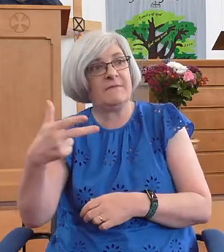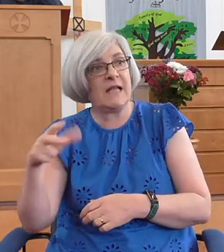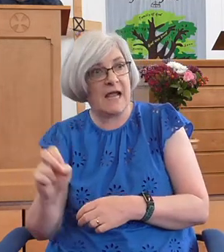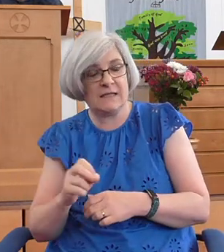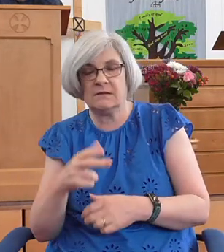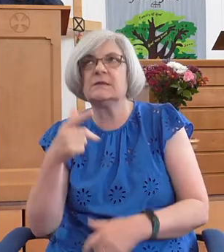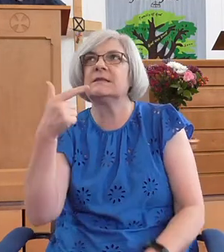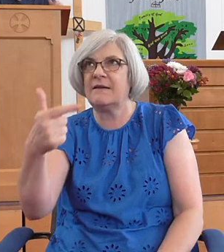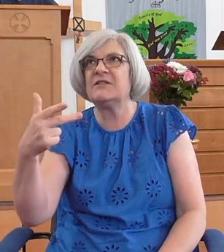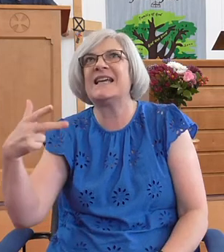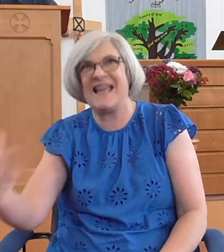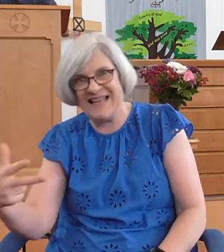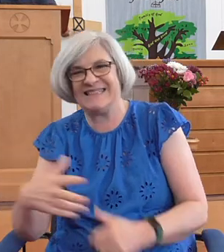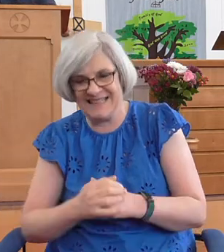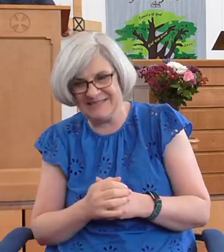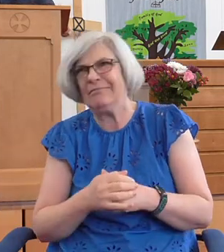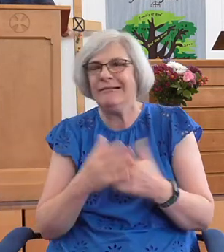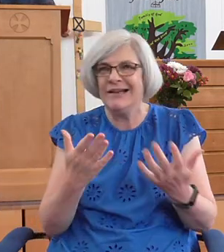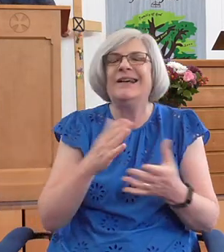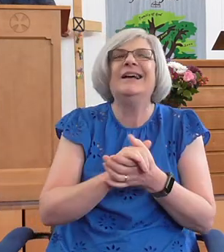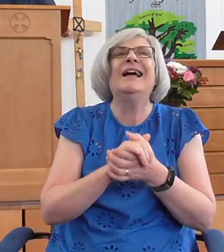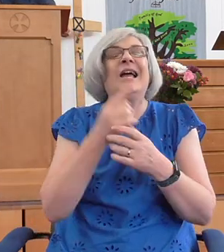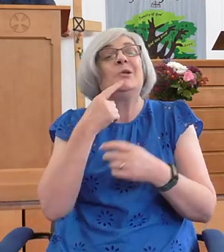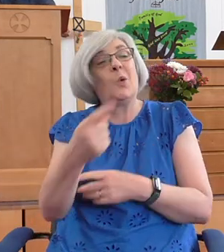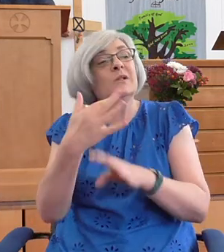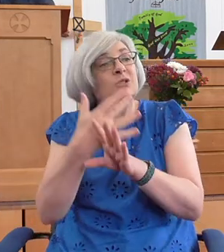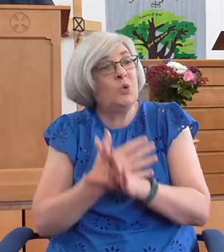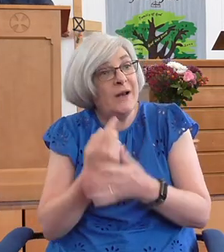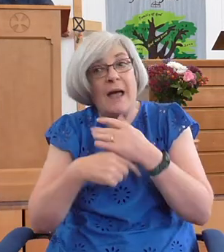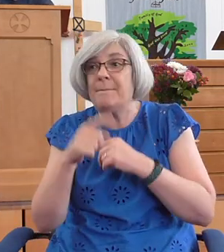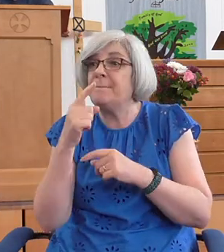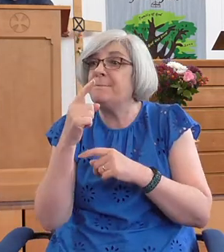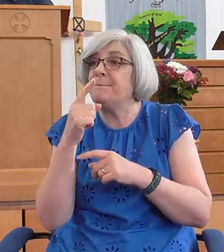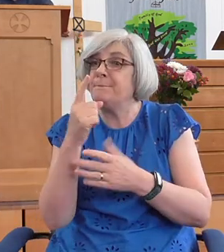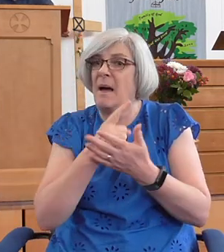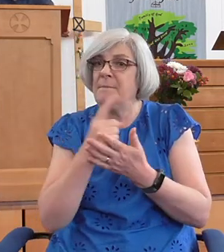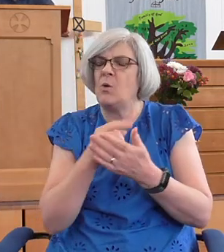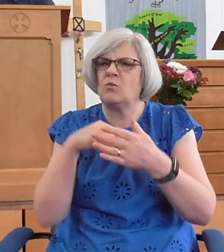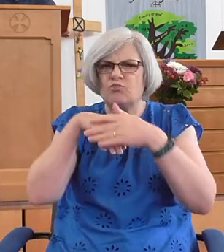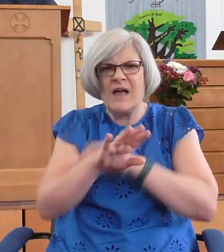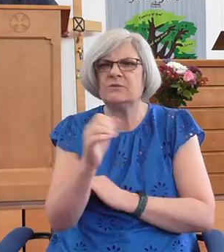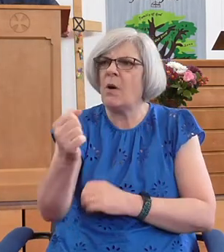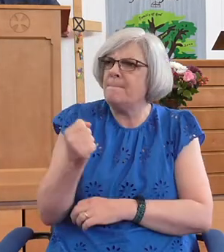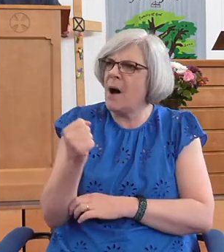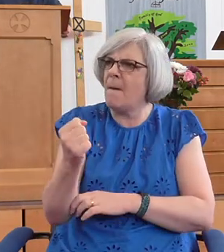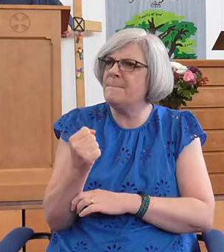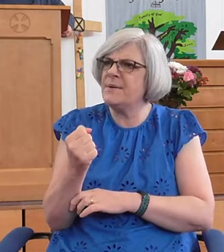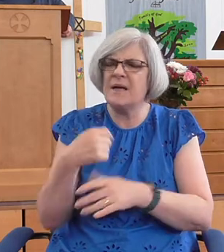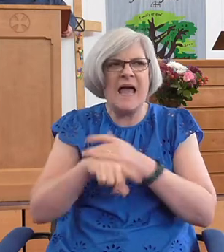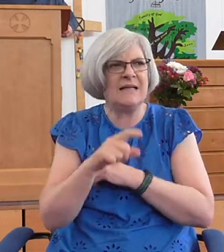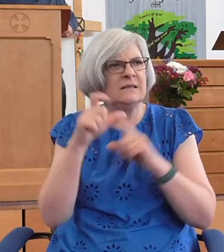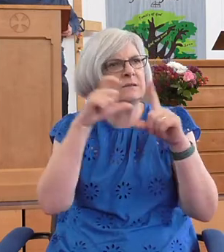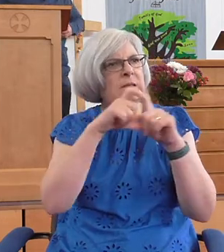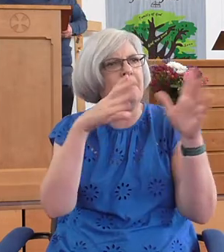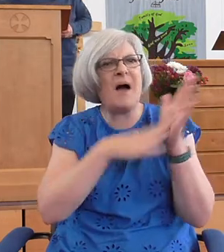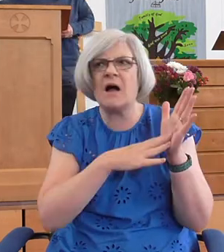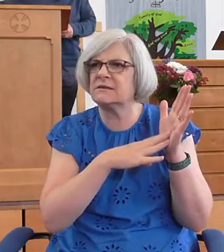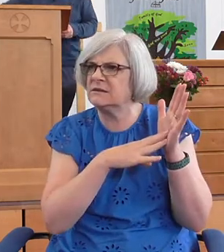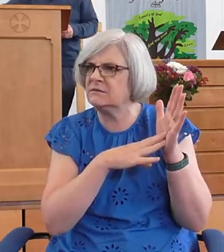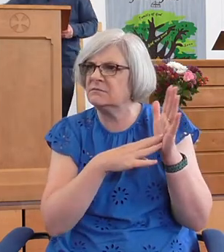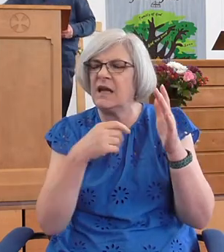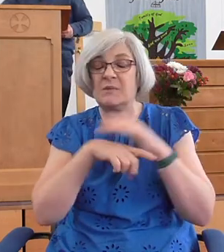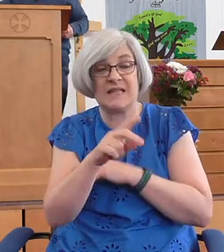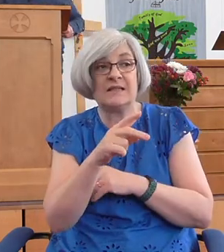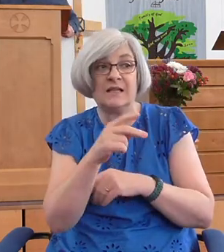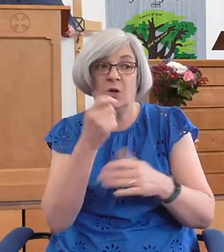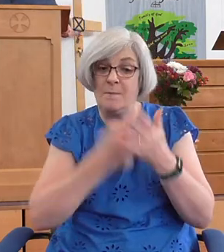1978. He himself told the story of getting into a pub in Dumbarton. He was going to buy cigarettes because he